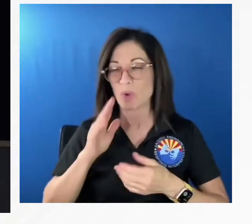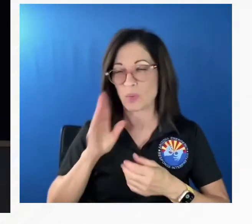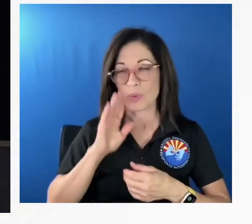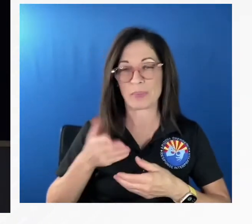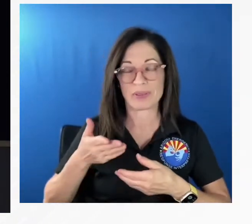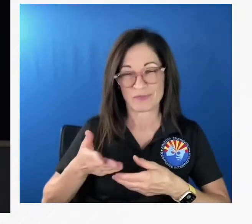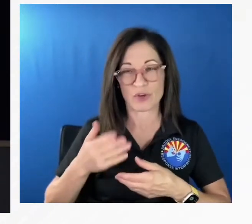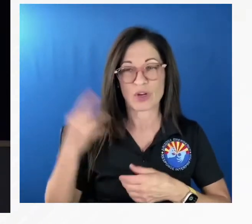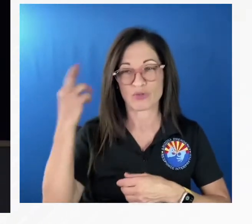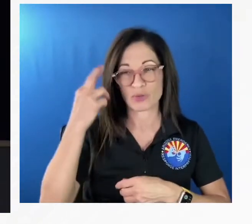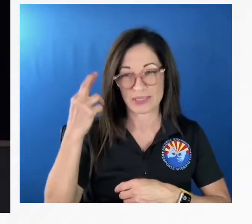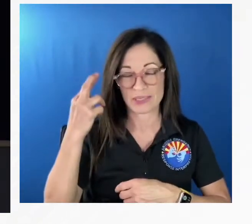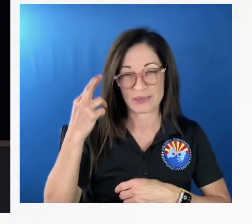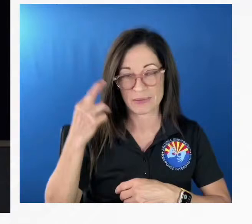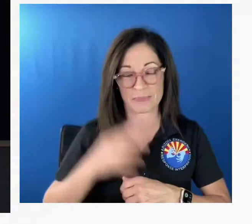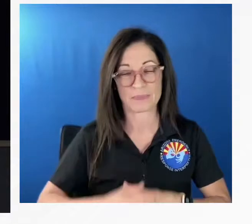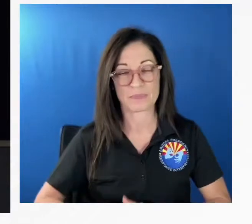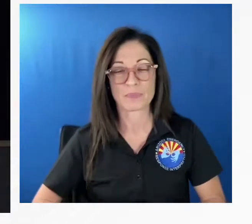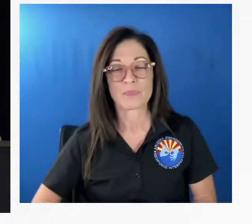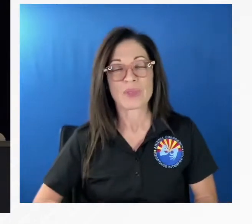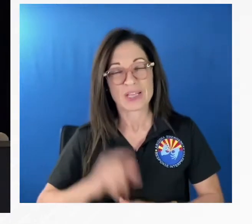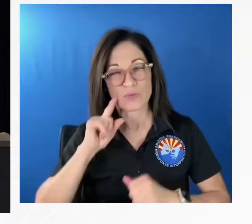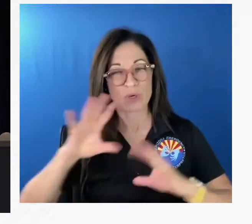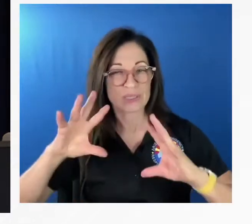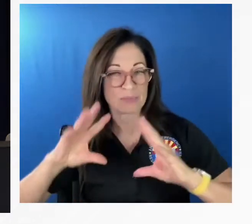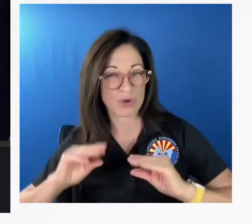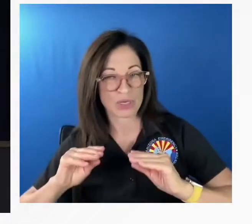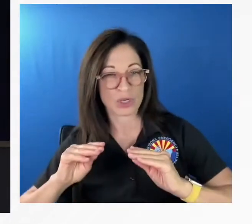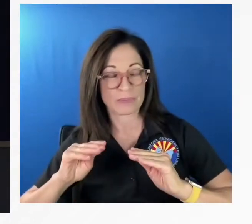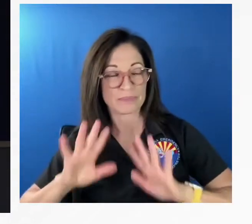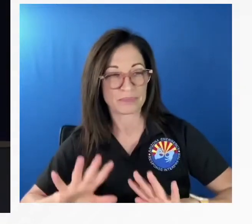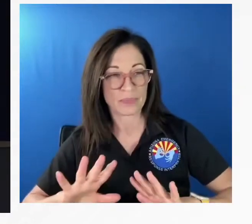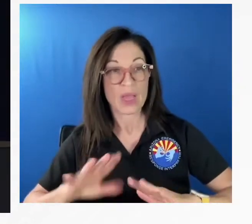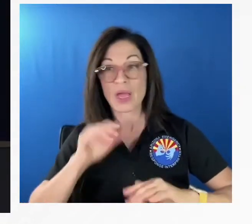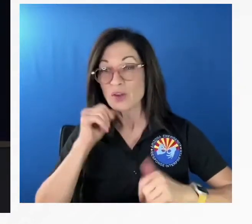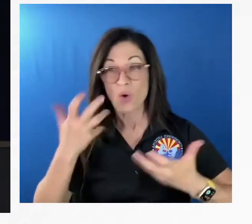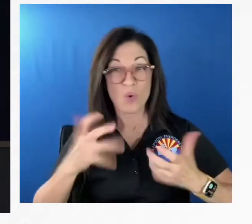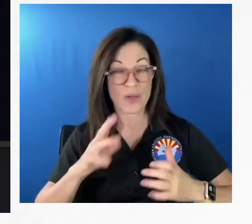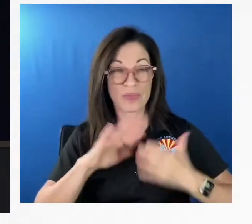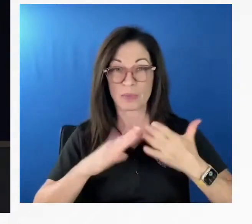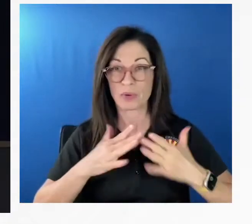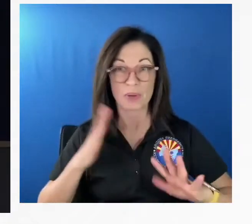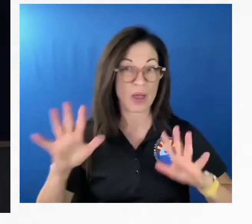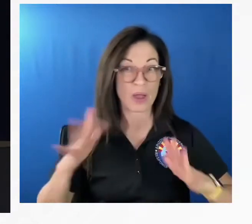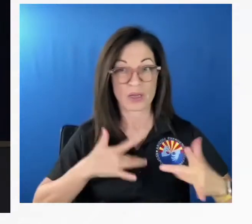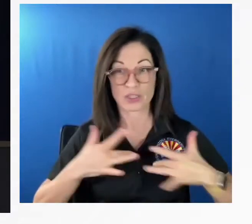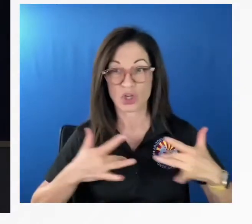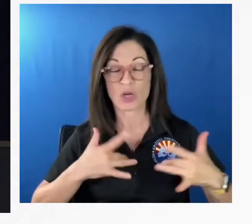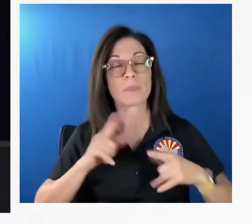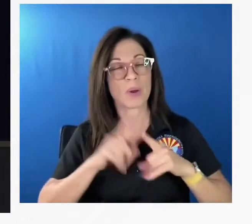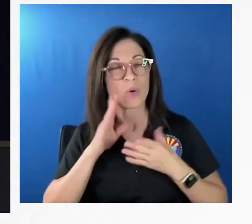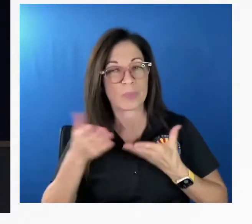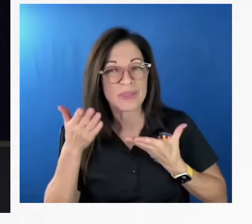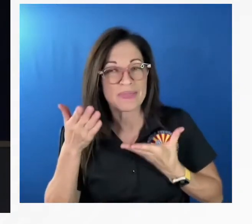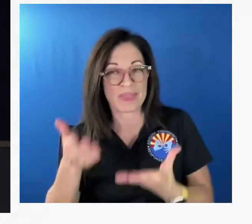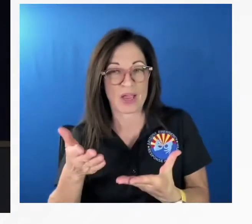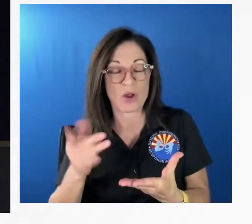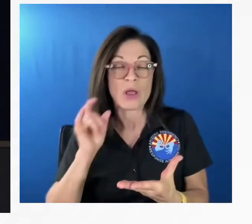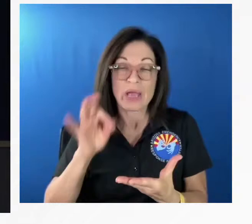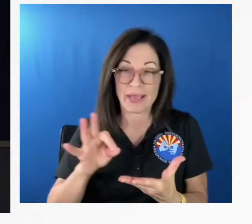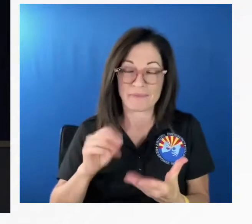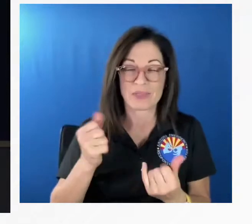a suppression purpose, and not to get the community too excited, but we will be there well in front should this thing